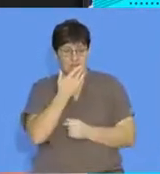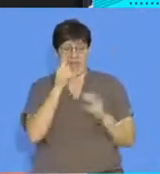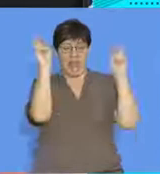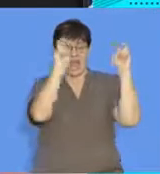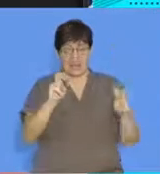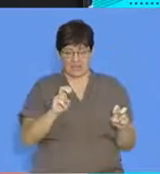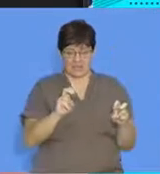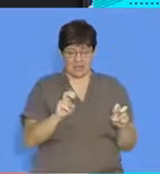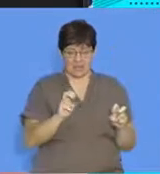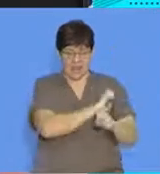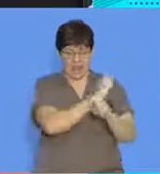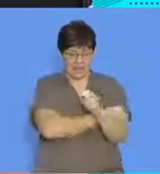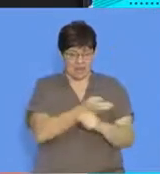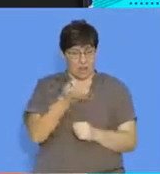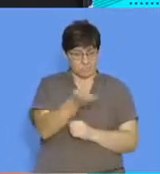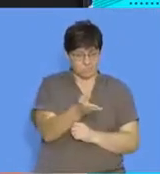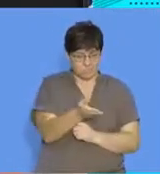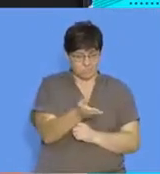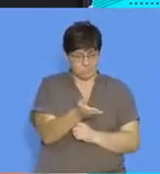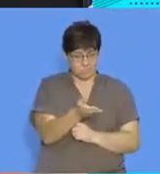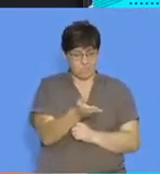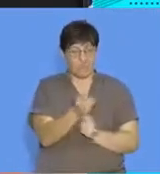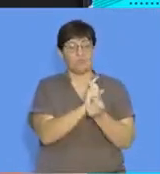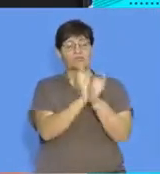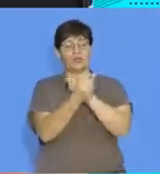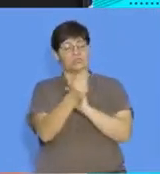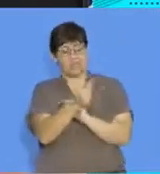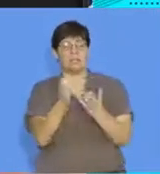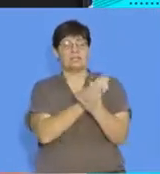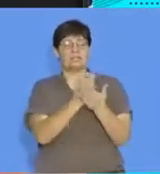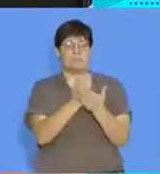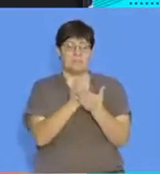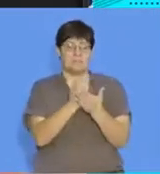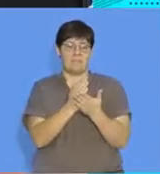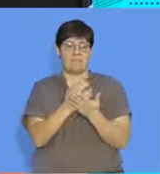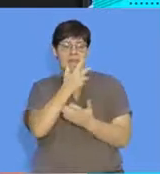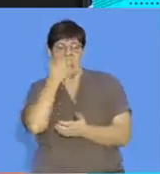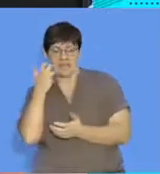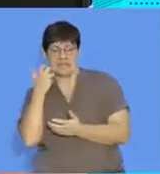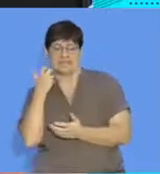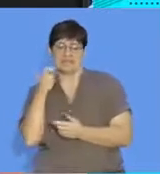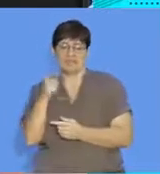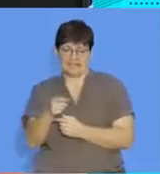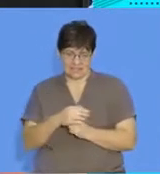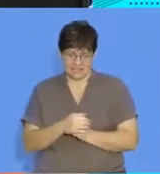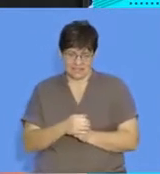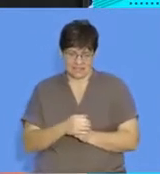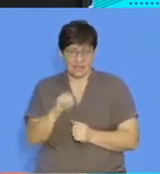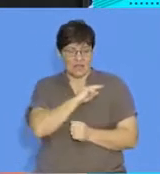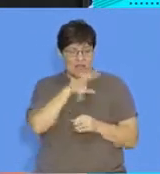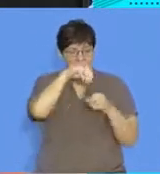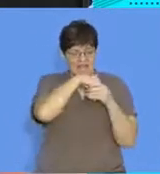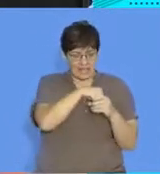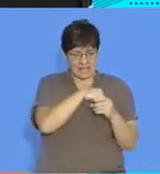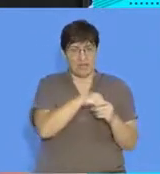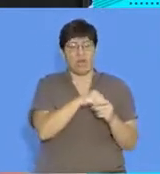battery, the electrical energy that the battery can actually dissipate, some of it is transformed to heat energy. That's